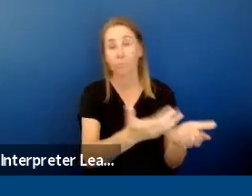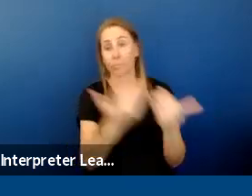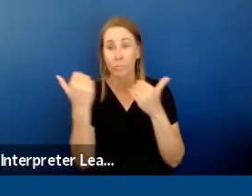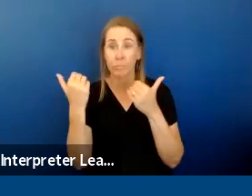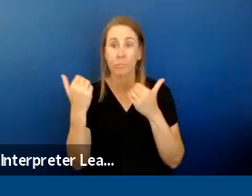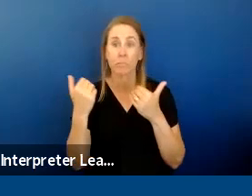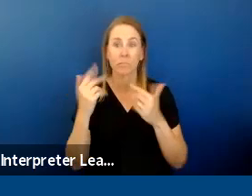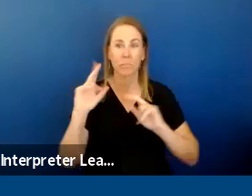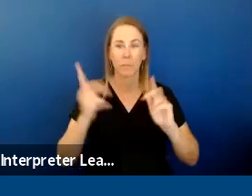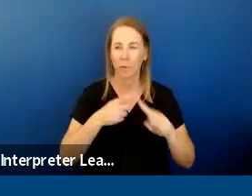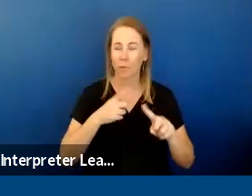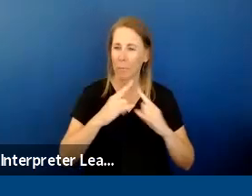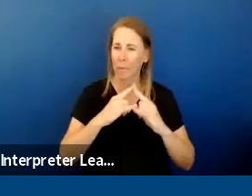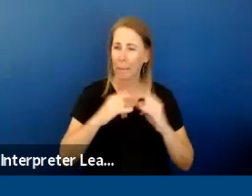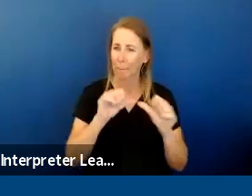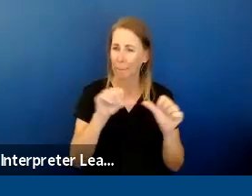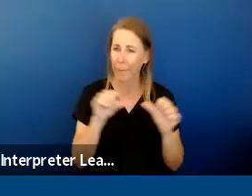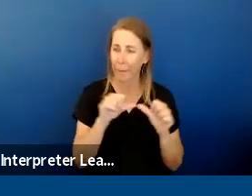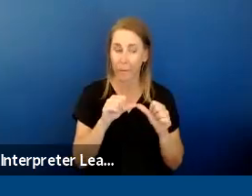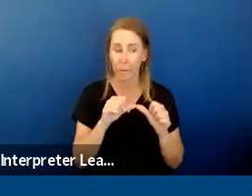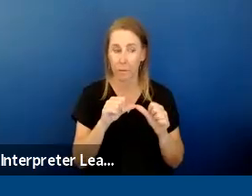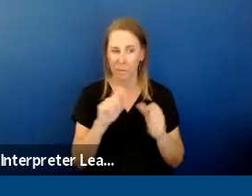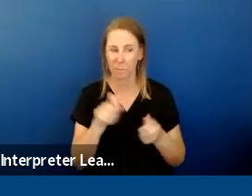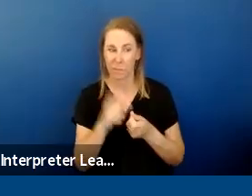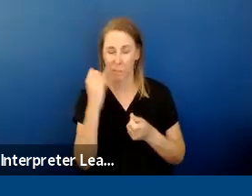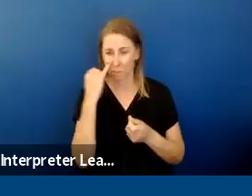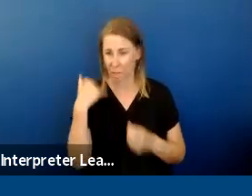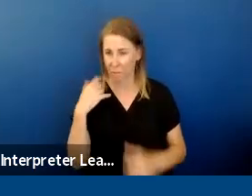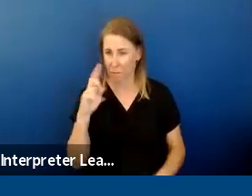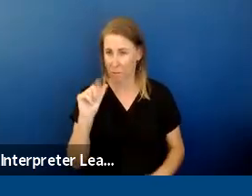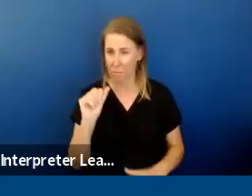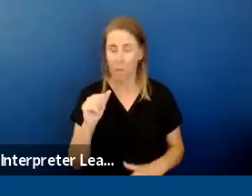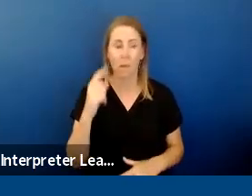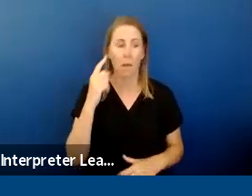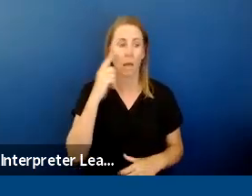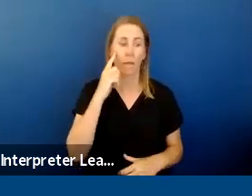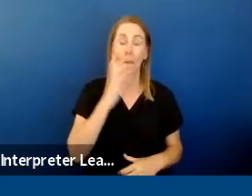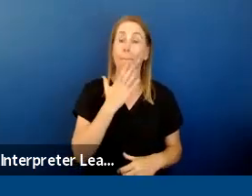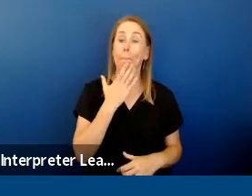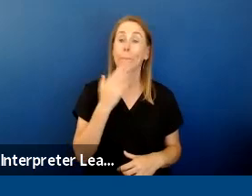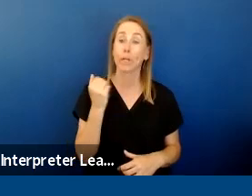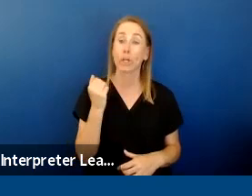response teams to ensure that they are aware of the